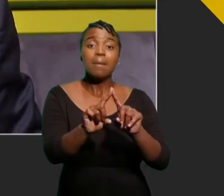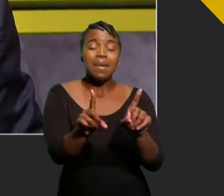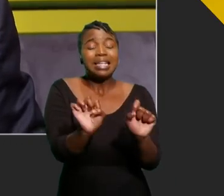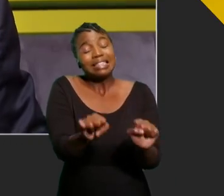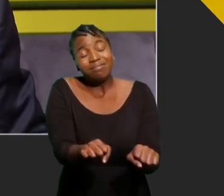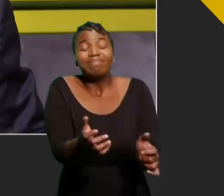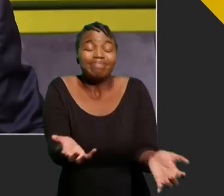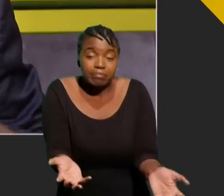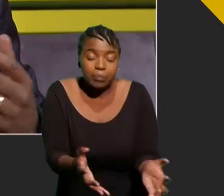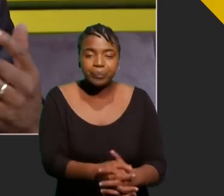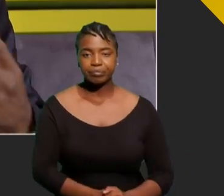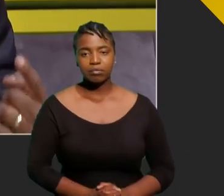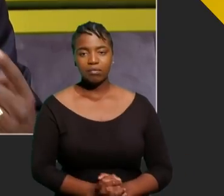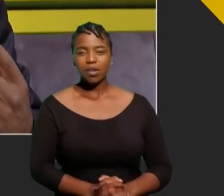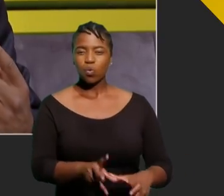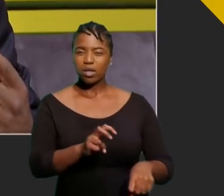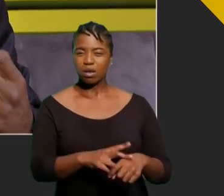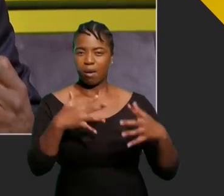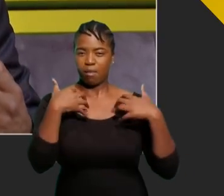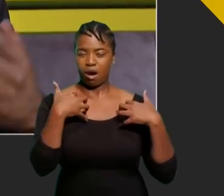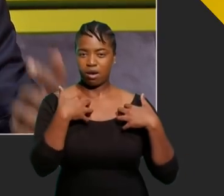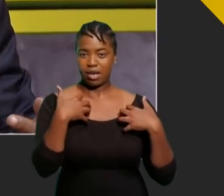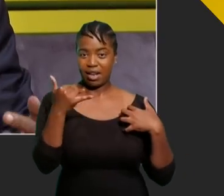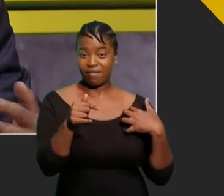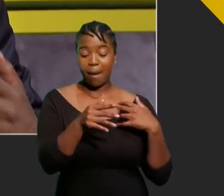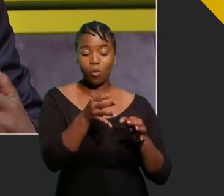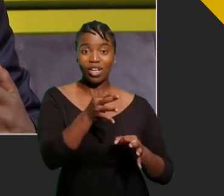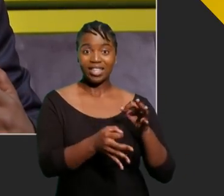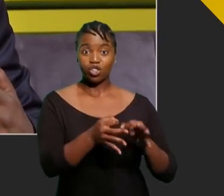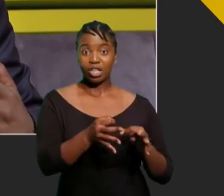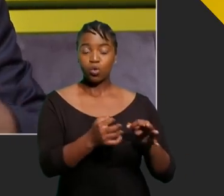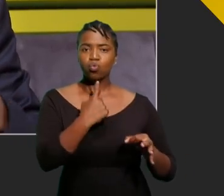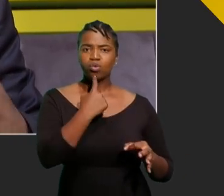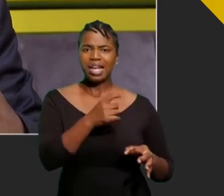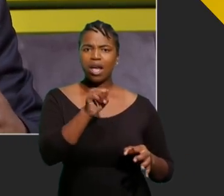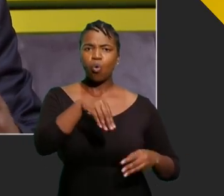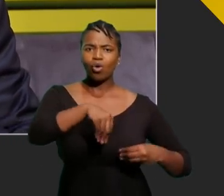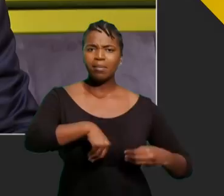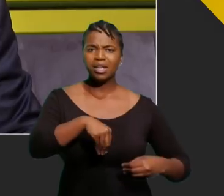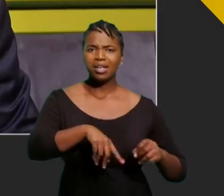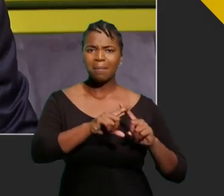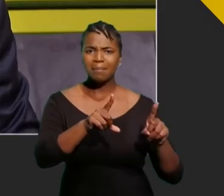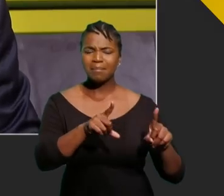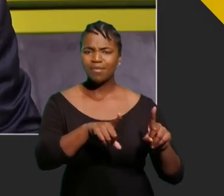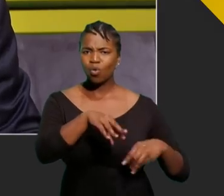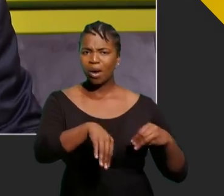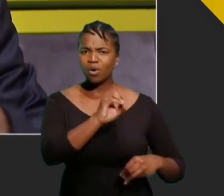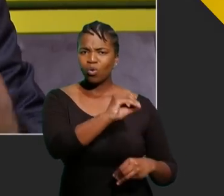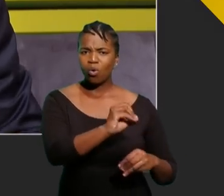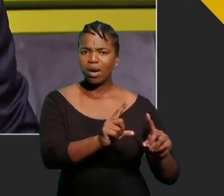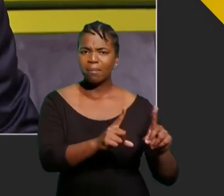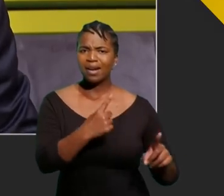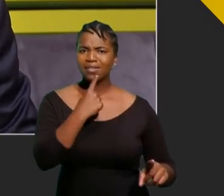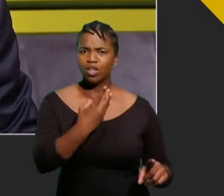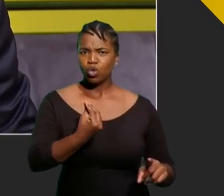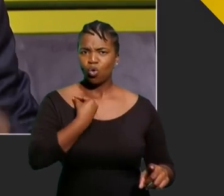But you got to be worried when somebody, a politician, is accused of corruption, is being charged with corruption. You see a lot